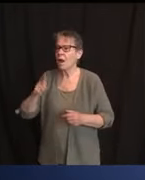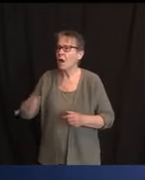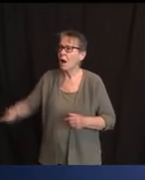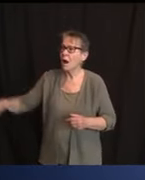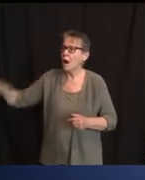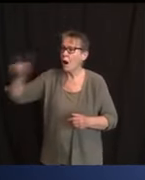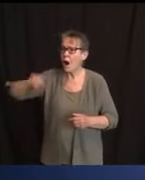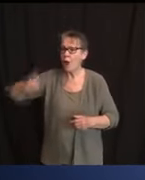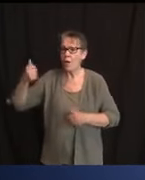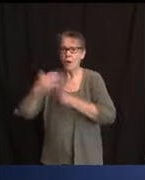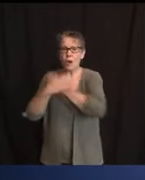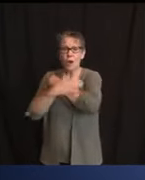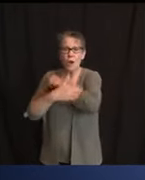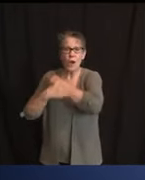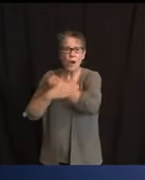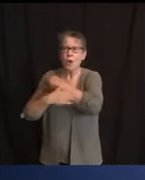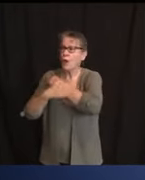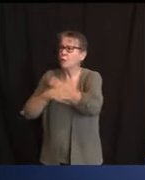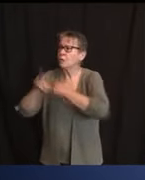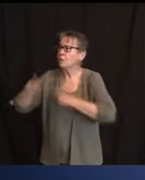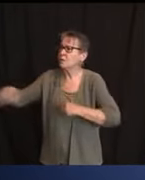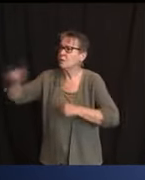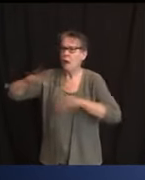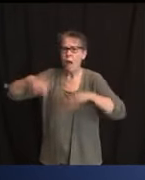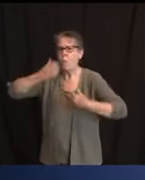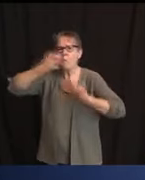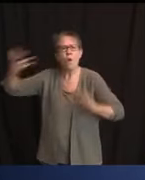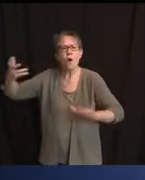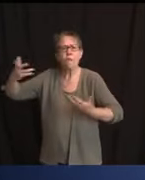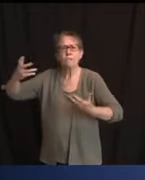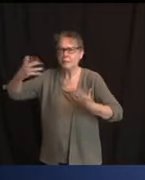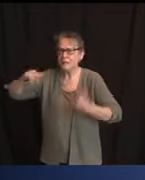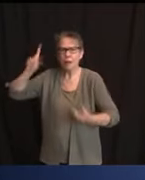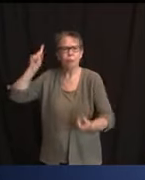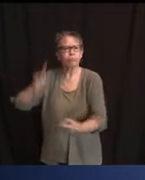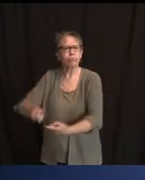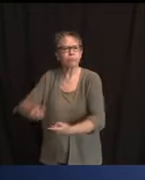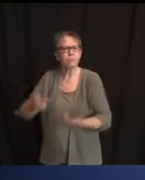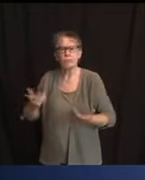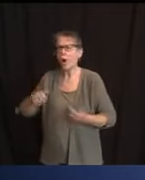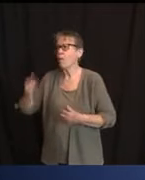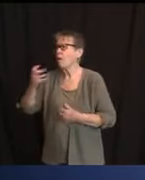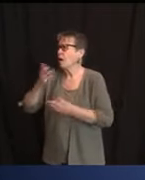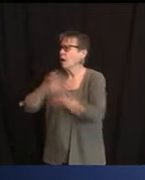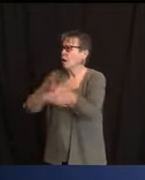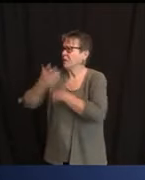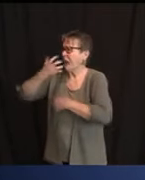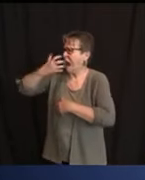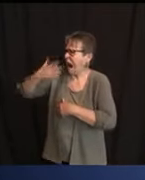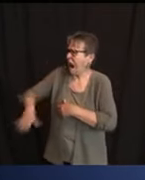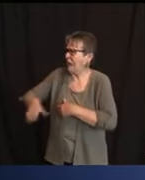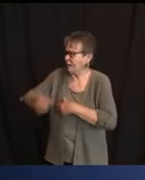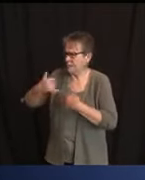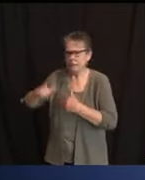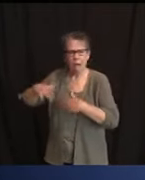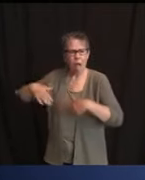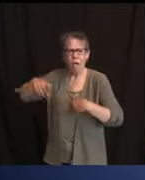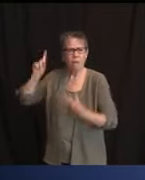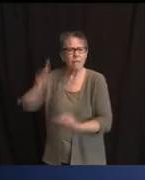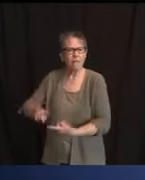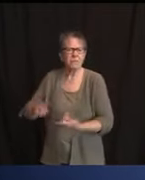as to whether weather's paying any impact here in New Jersey, guess is probably not. Without a doubt, I will say that the social distancing measures have